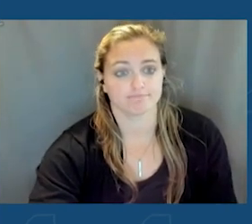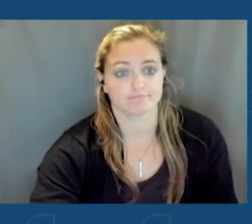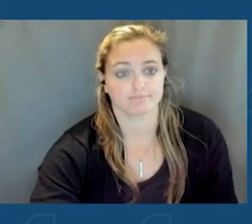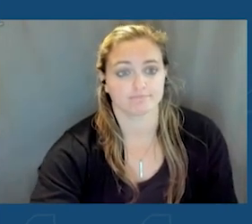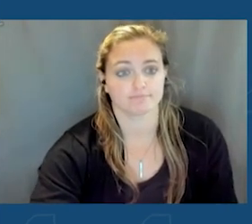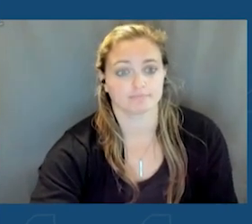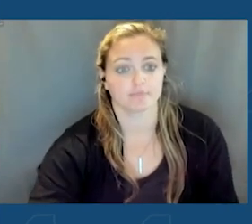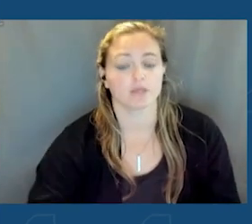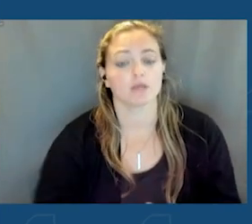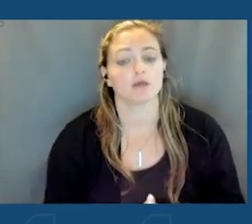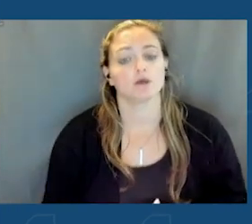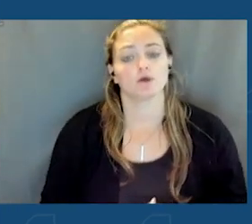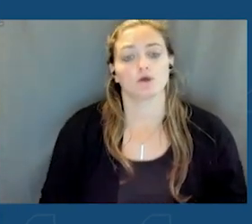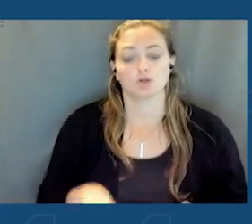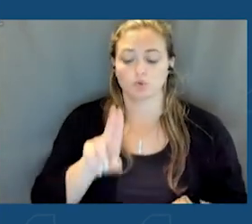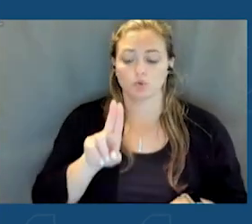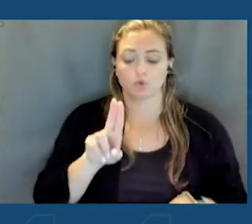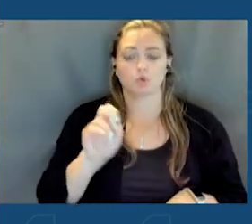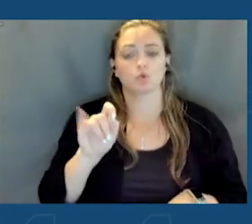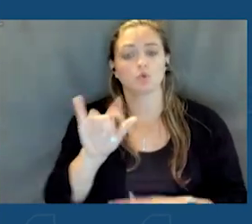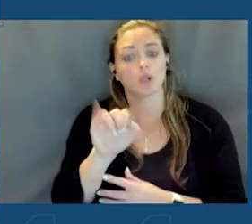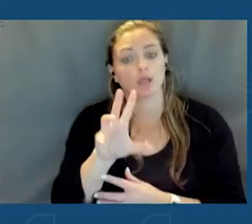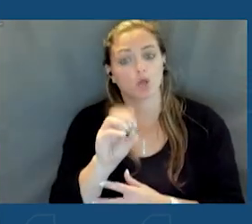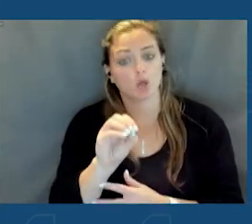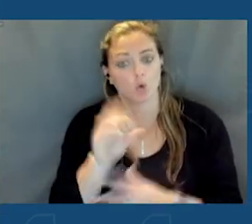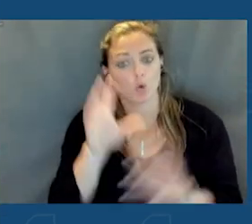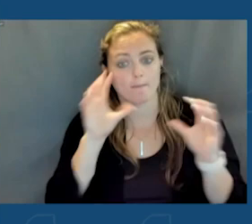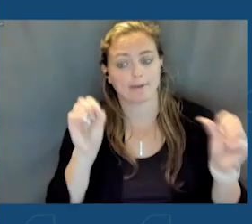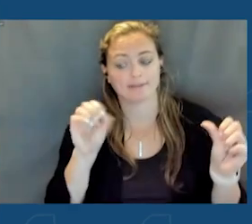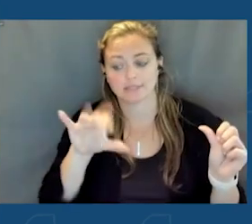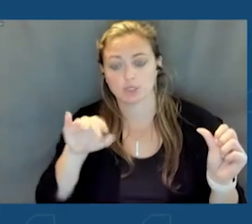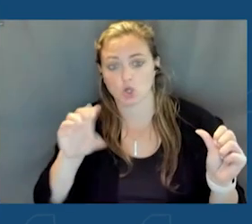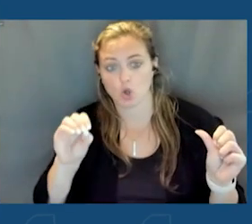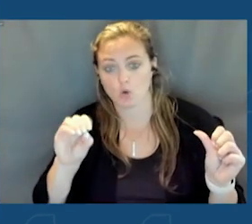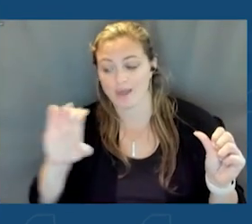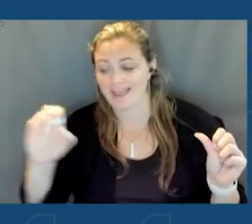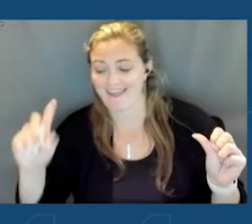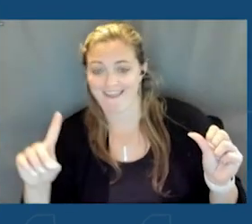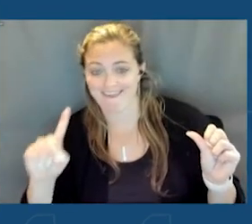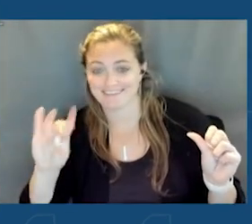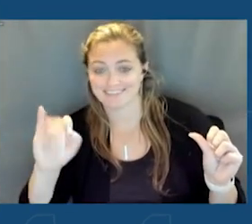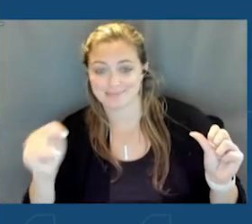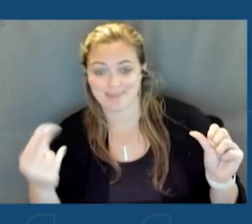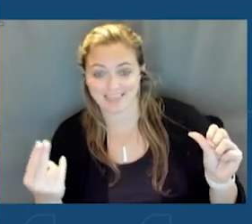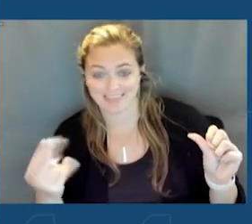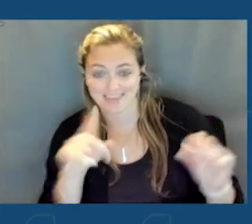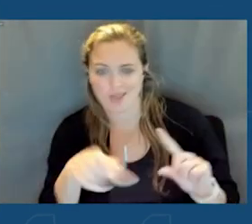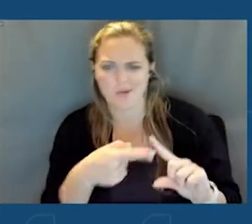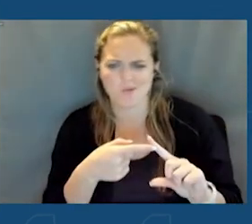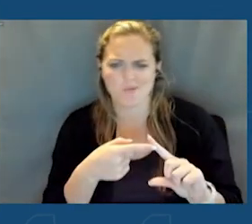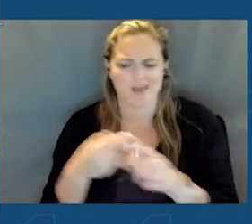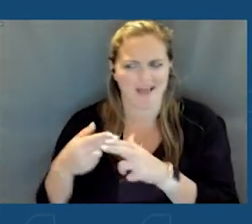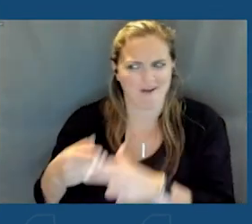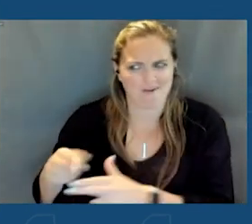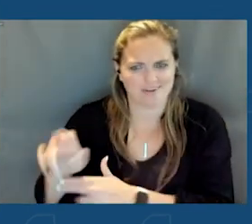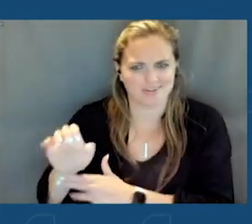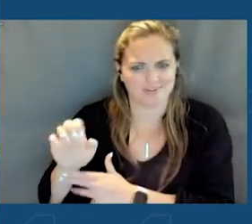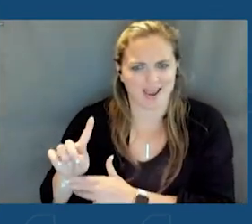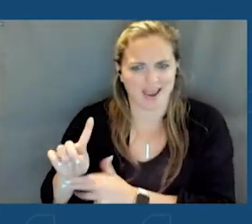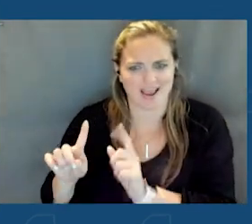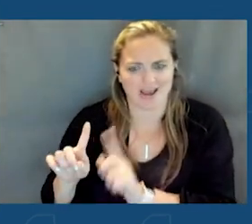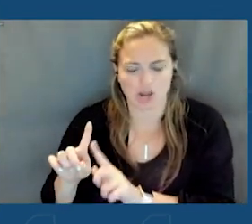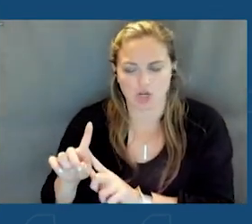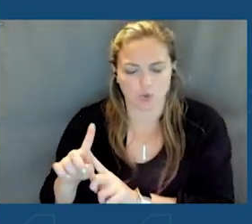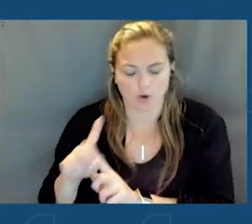To Ulico, President and CEO, Ed Smith. When I called you, Ed, your conviction